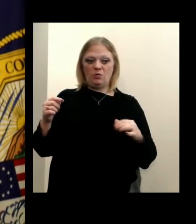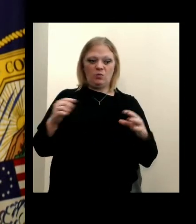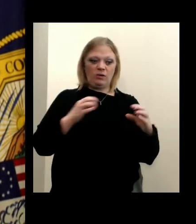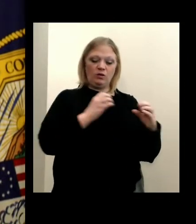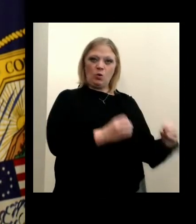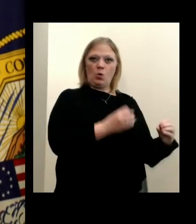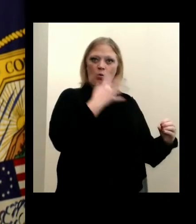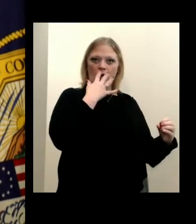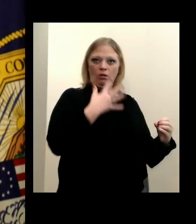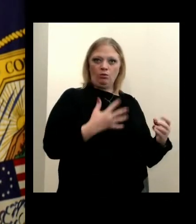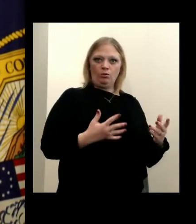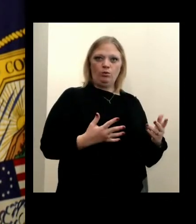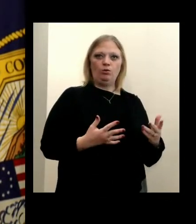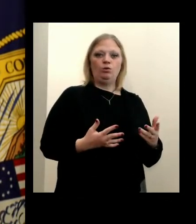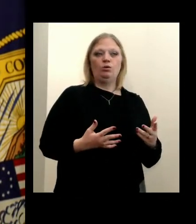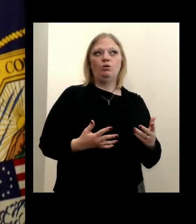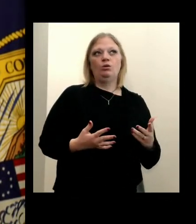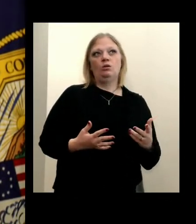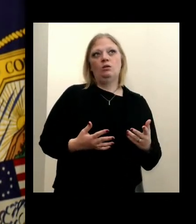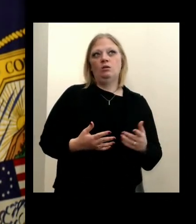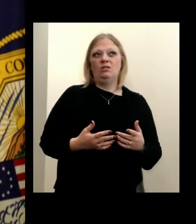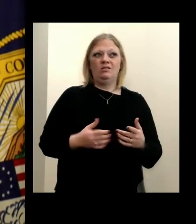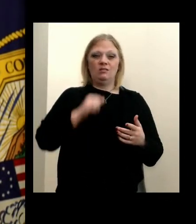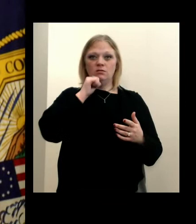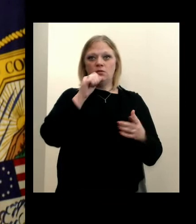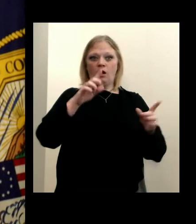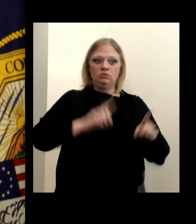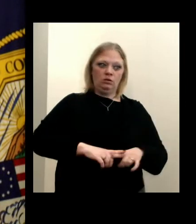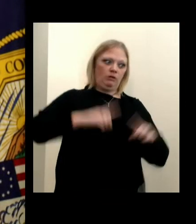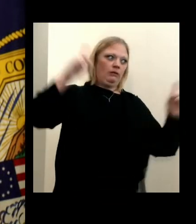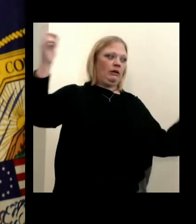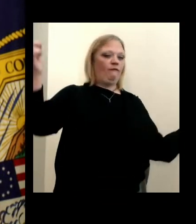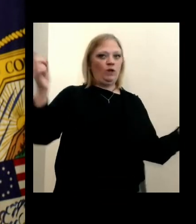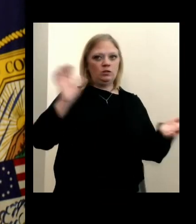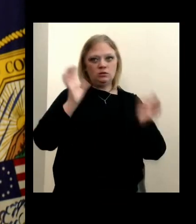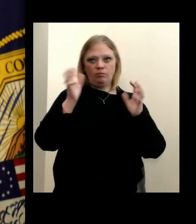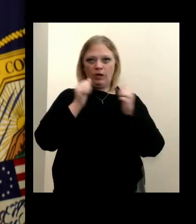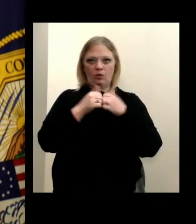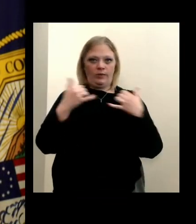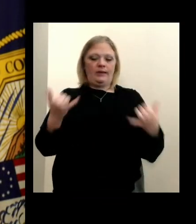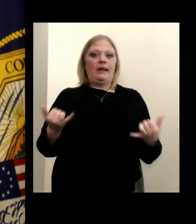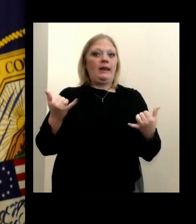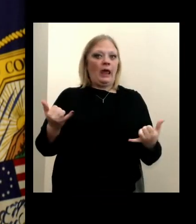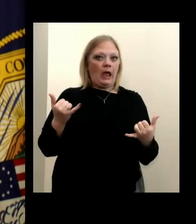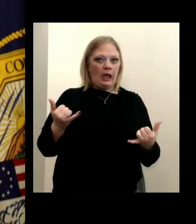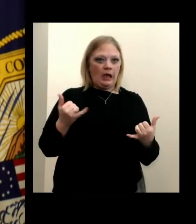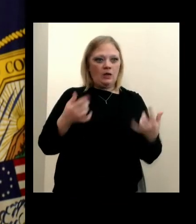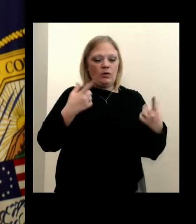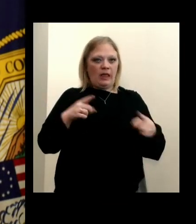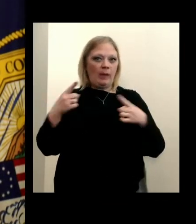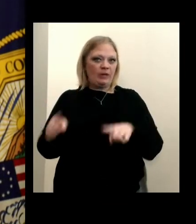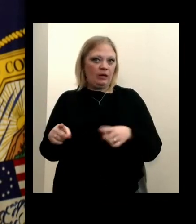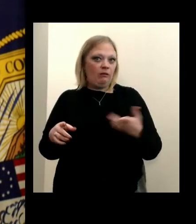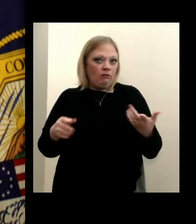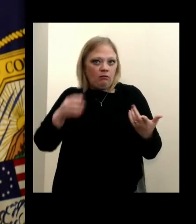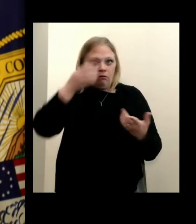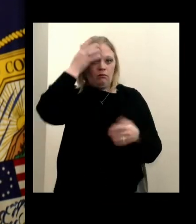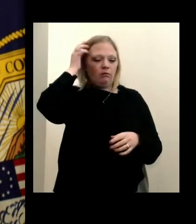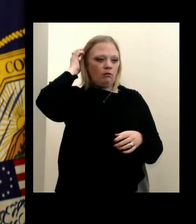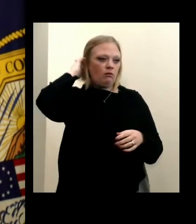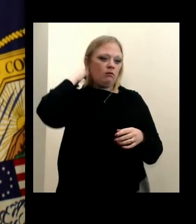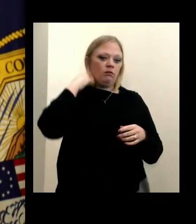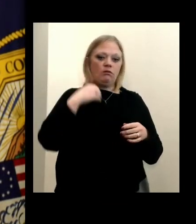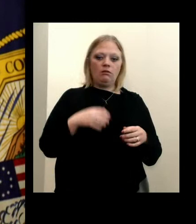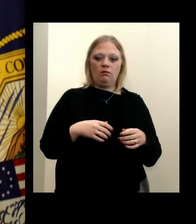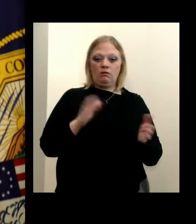zone. It's not a huge difference from where we are today as what's happening today, in fact, compared to what